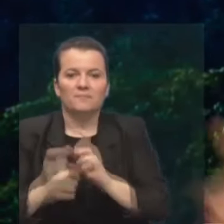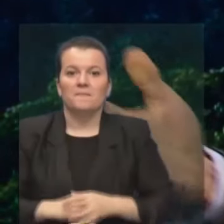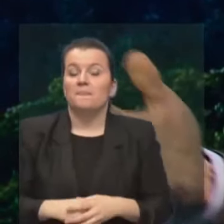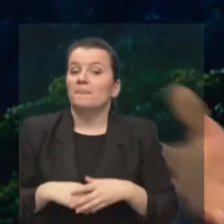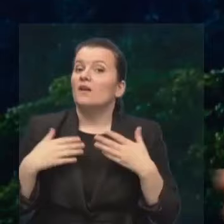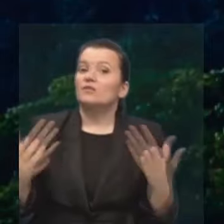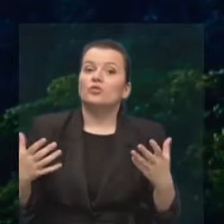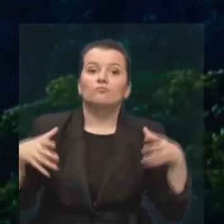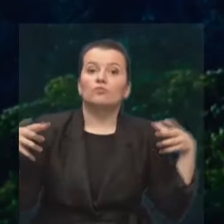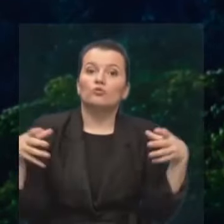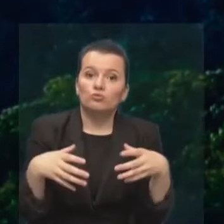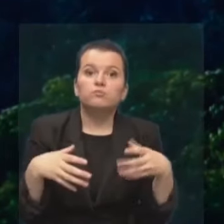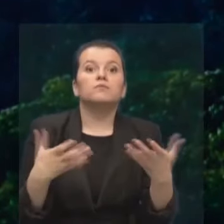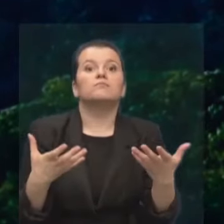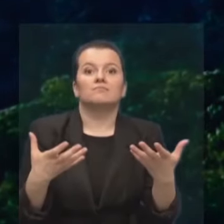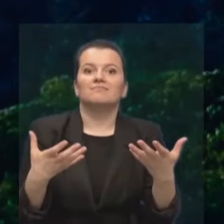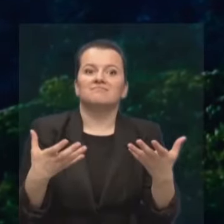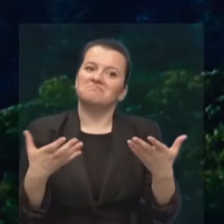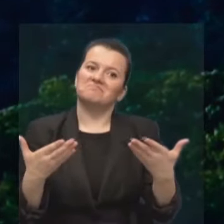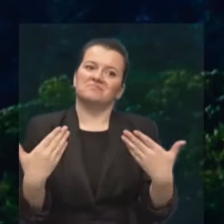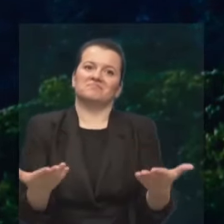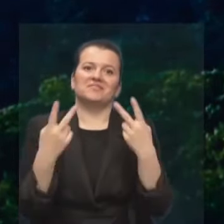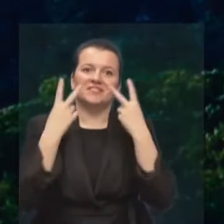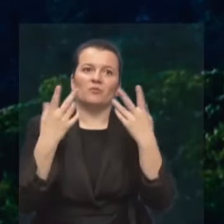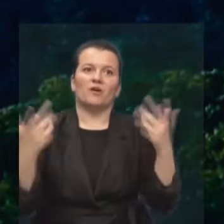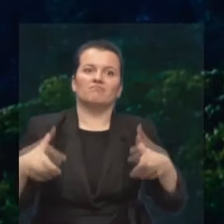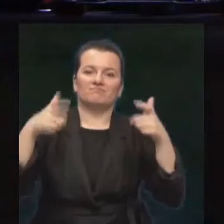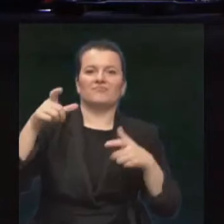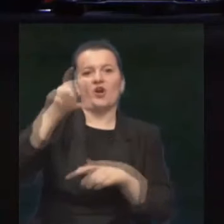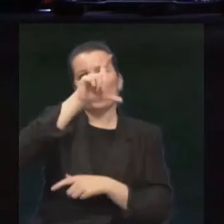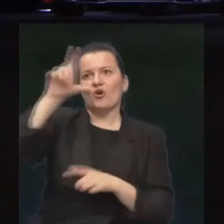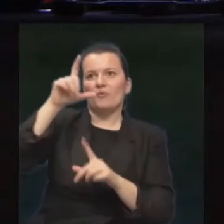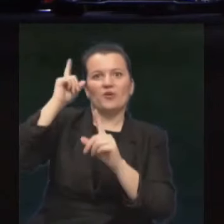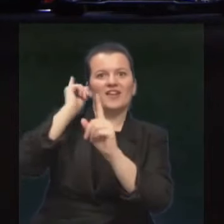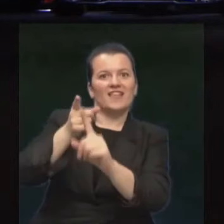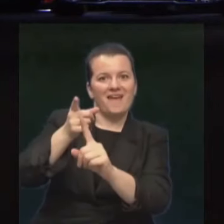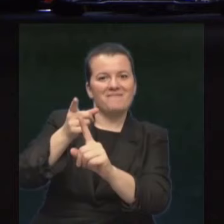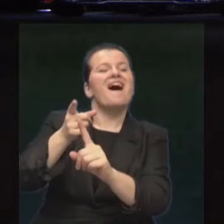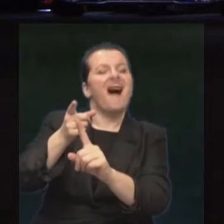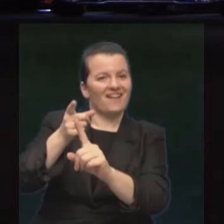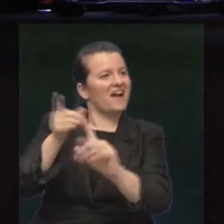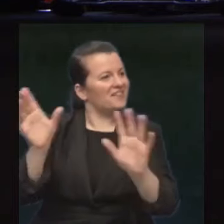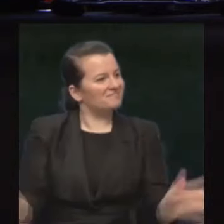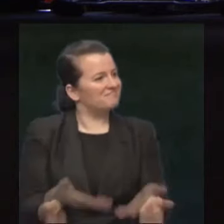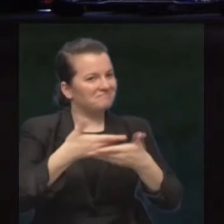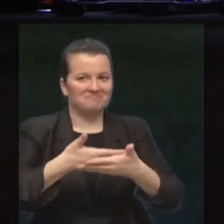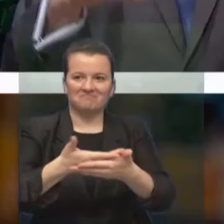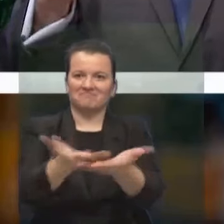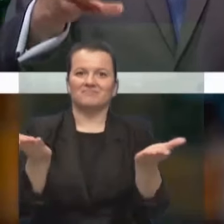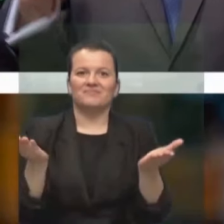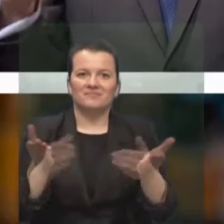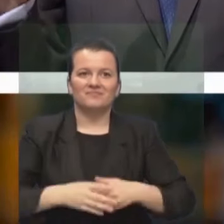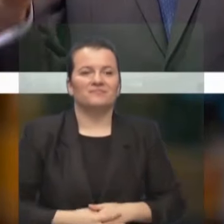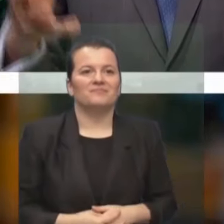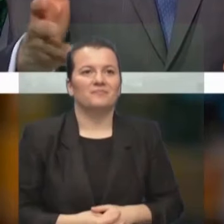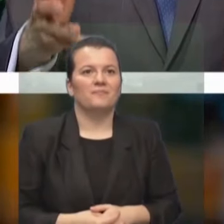this reason for being or our corporate purpose on a daily level. And in order to nurture it, we're going to create a